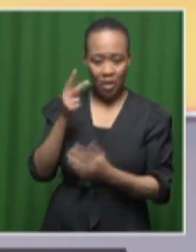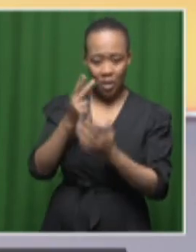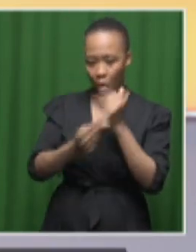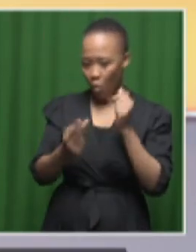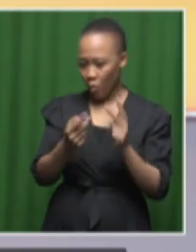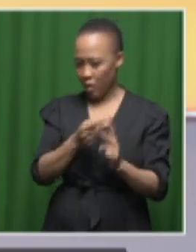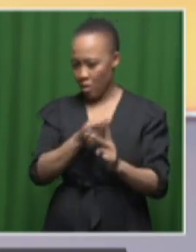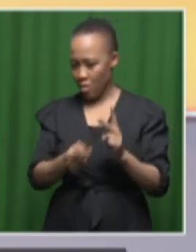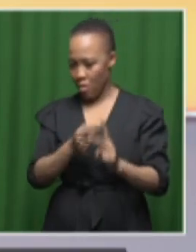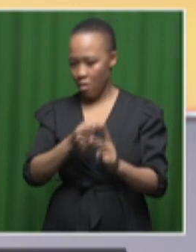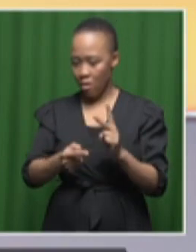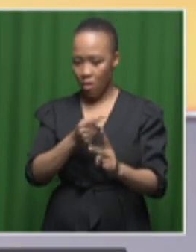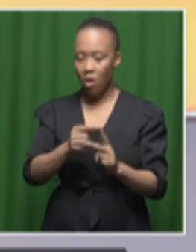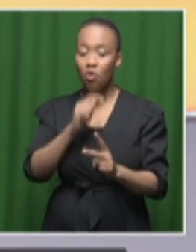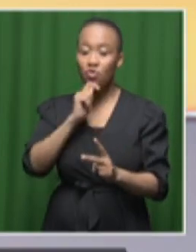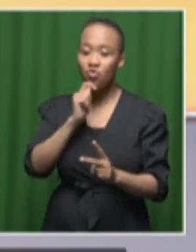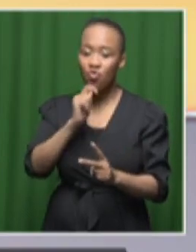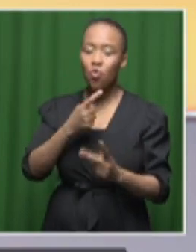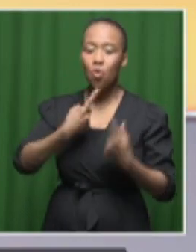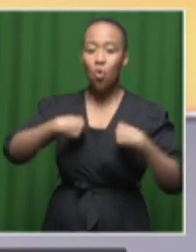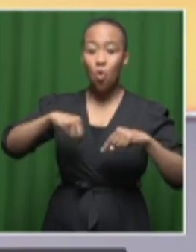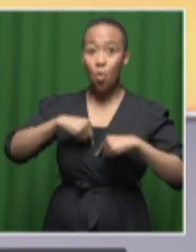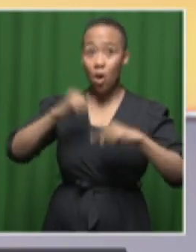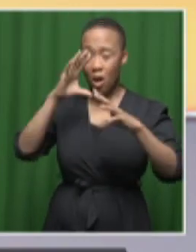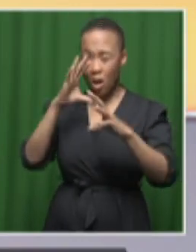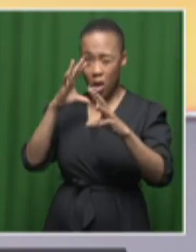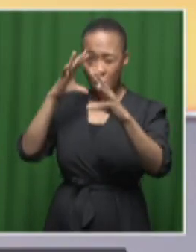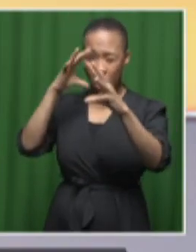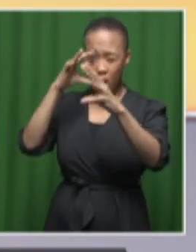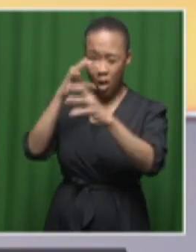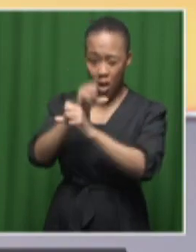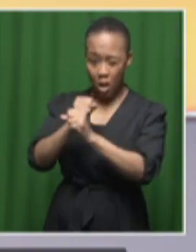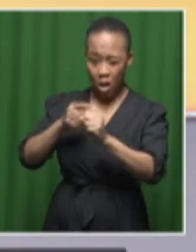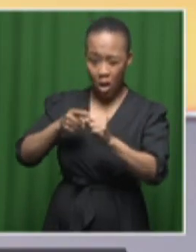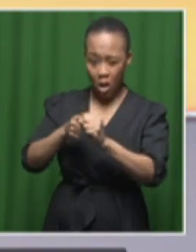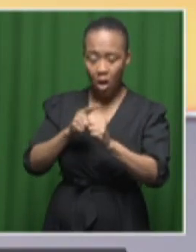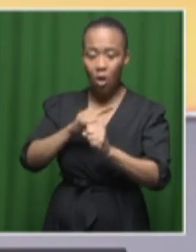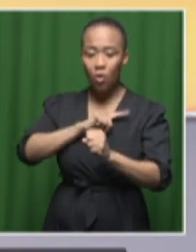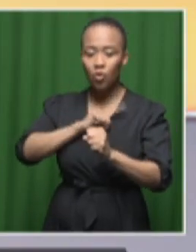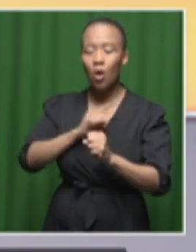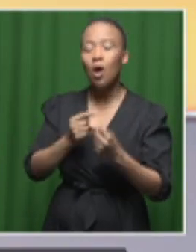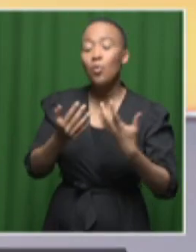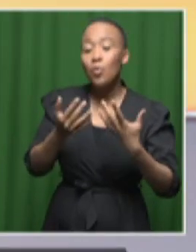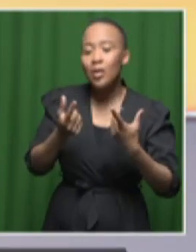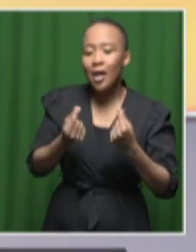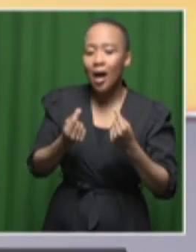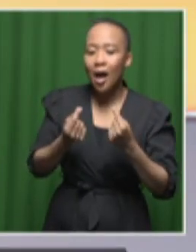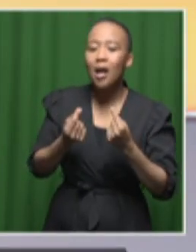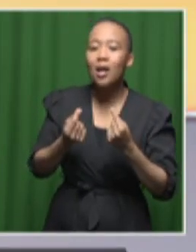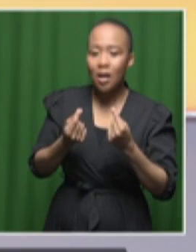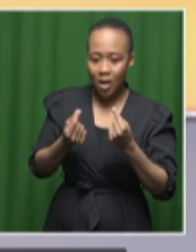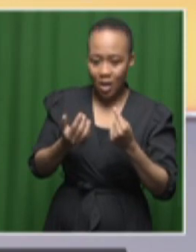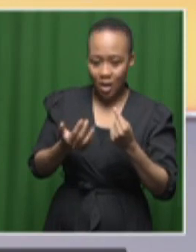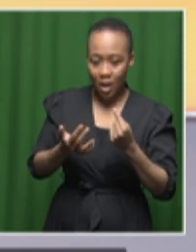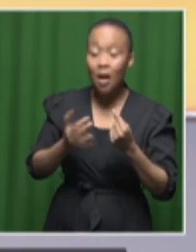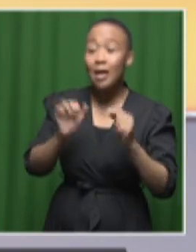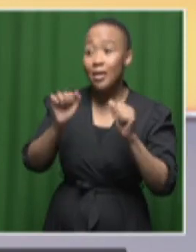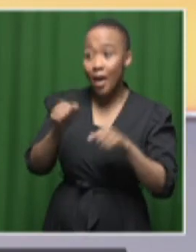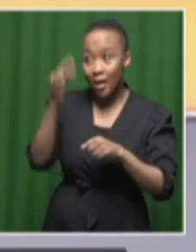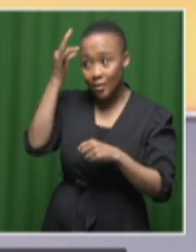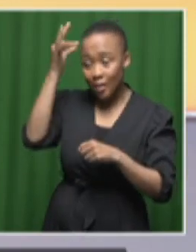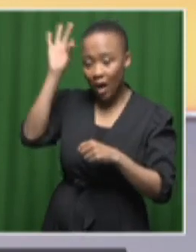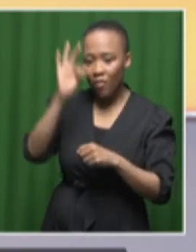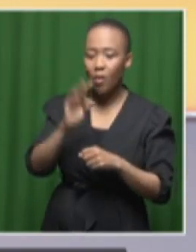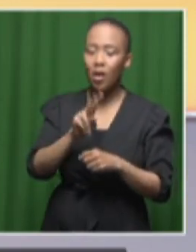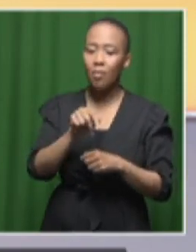on distilling insights for them. And this is the first time that we've really done that, because we think that, you know, even in the way they serve the youth, so the services